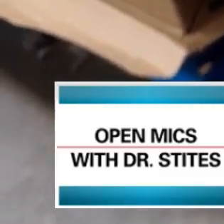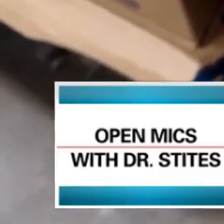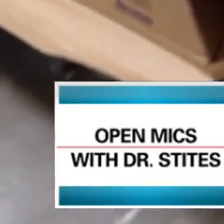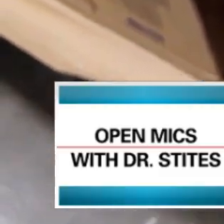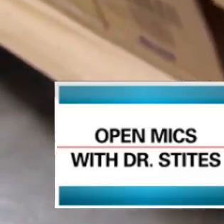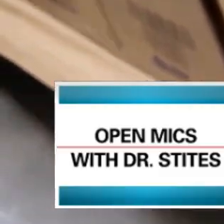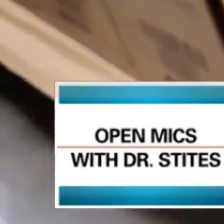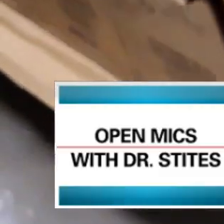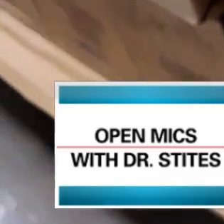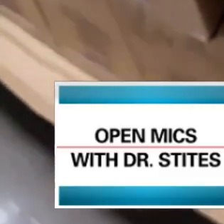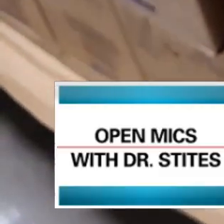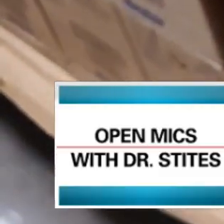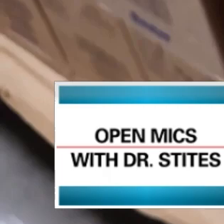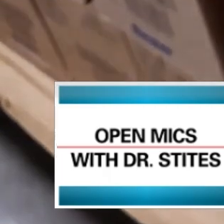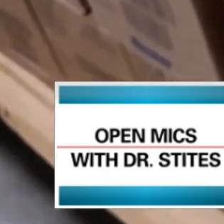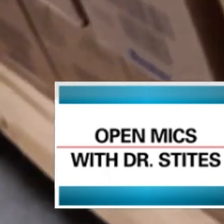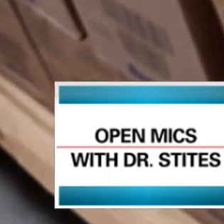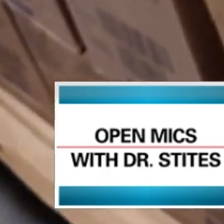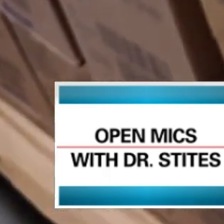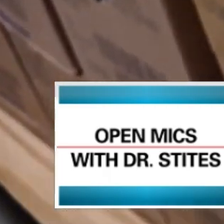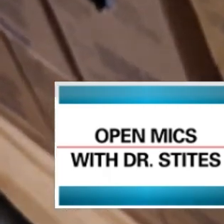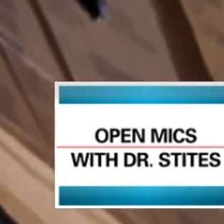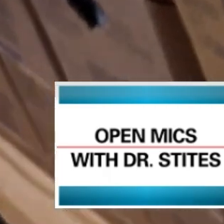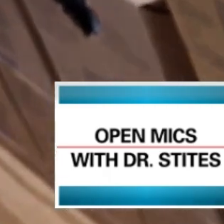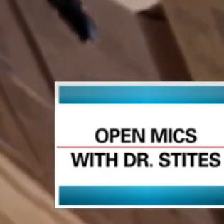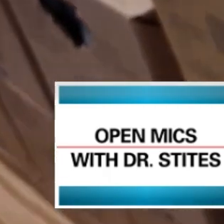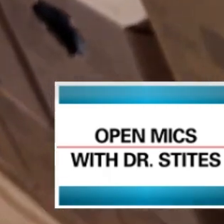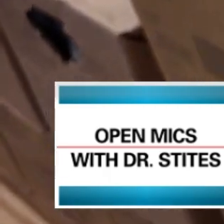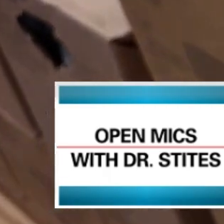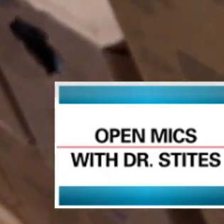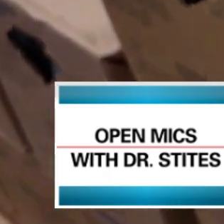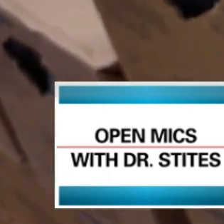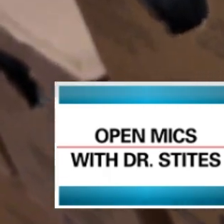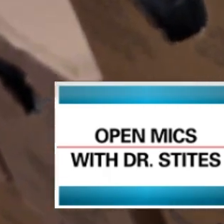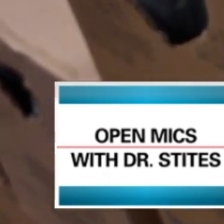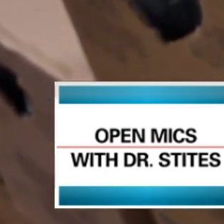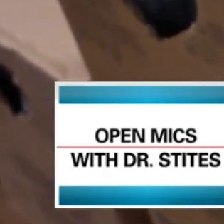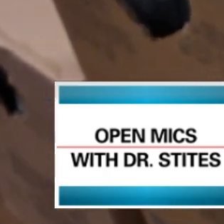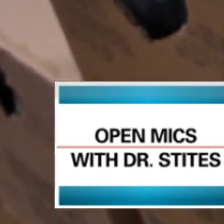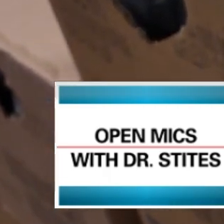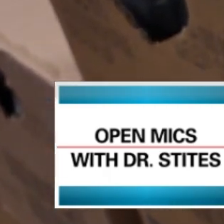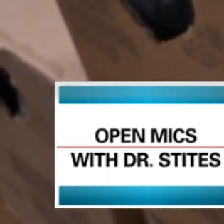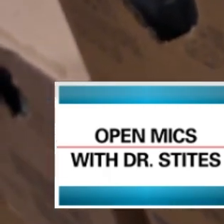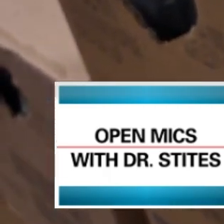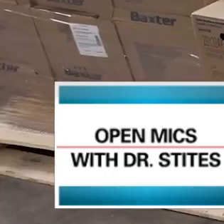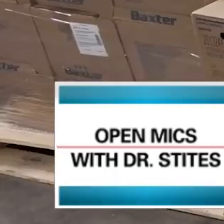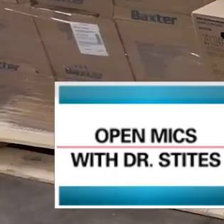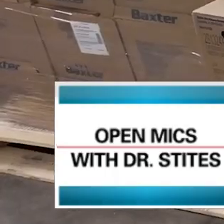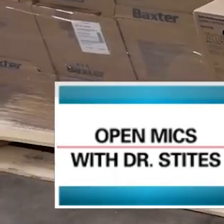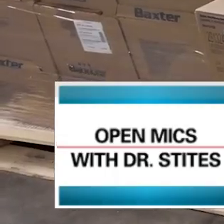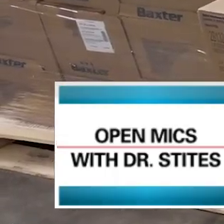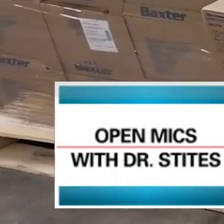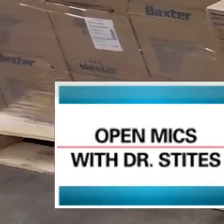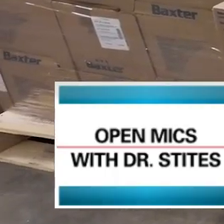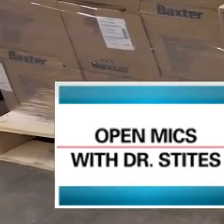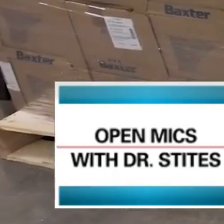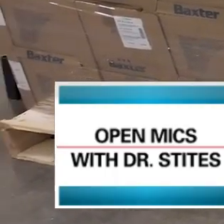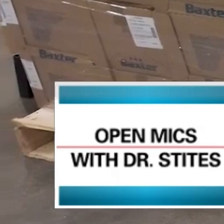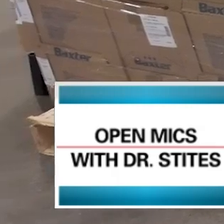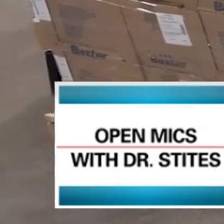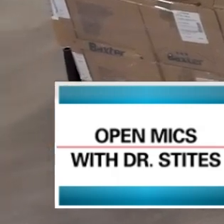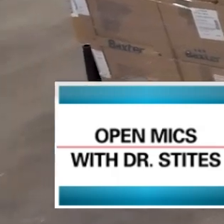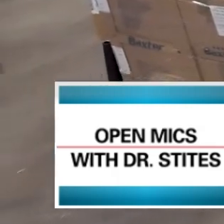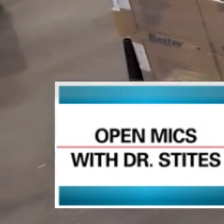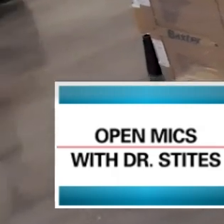including our health system, among the storm's victims as healthcare wrestles with a disruption in the IV fluid supply chain.